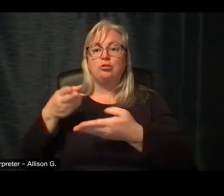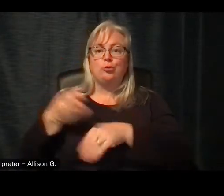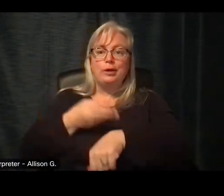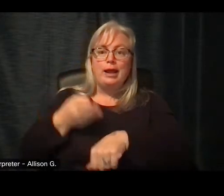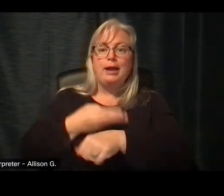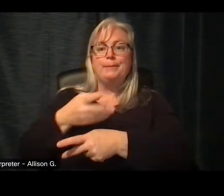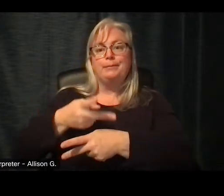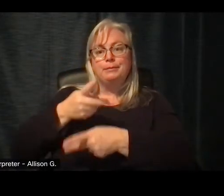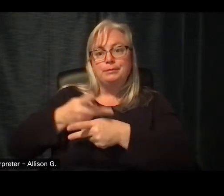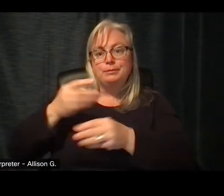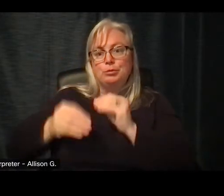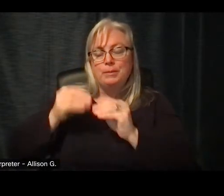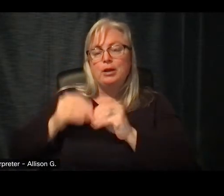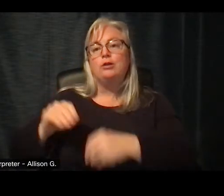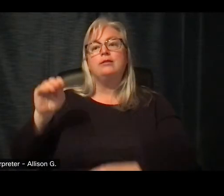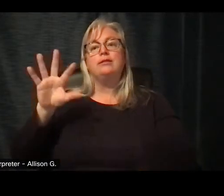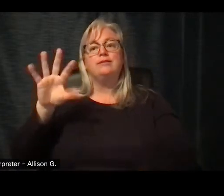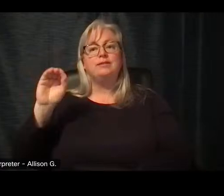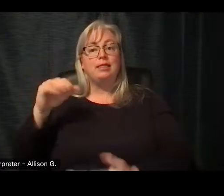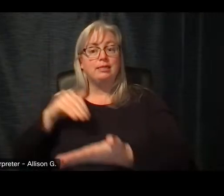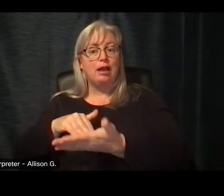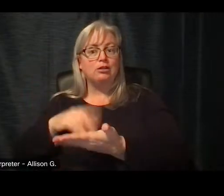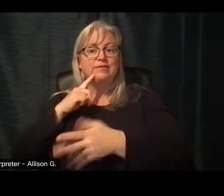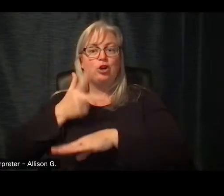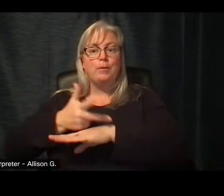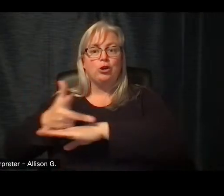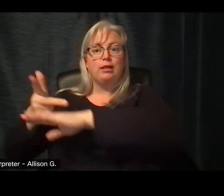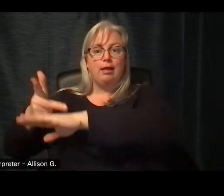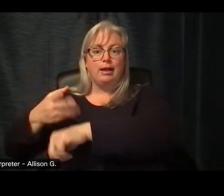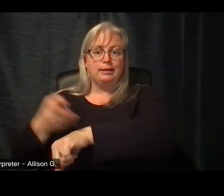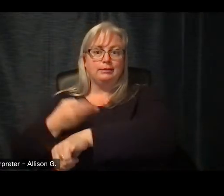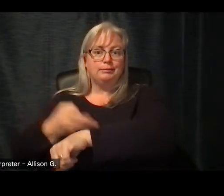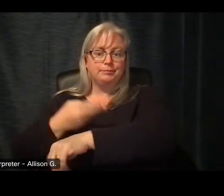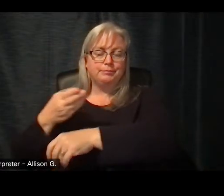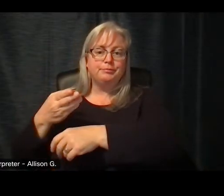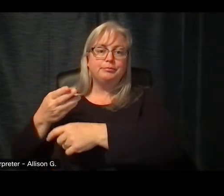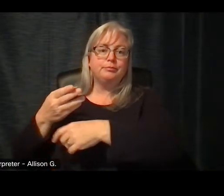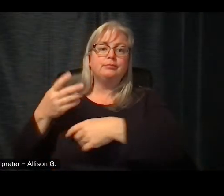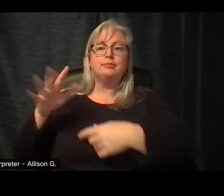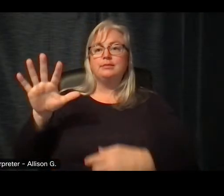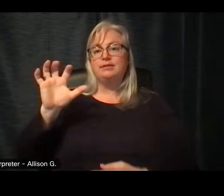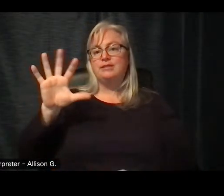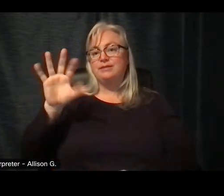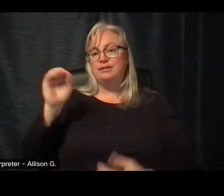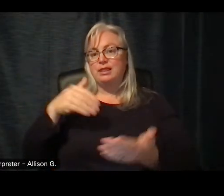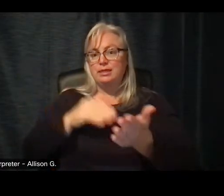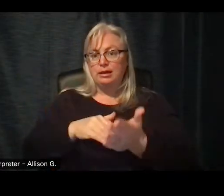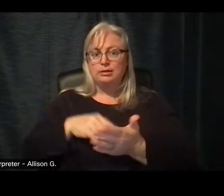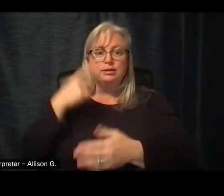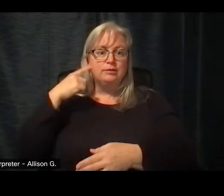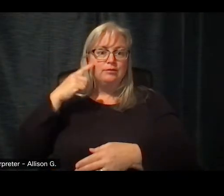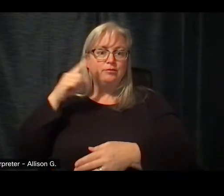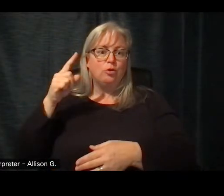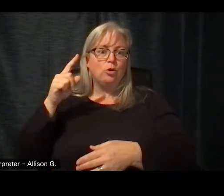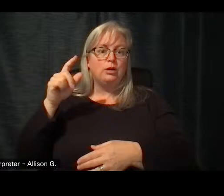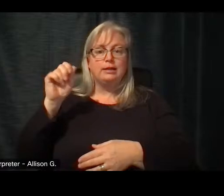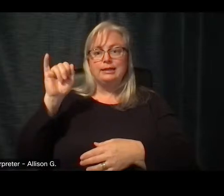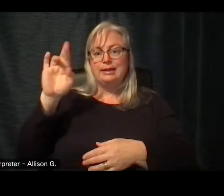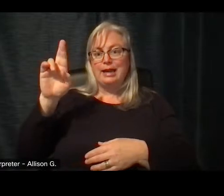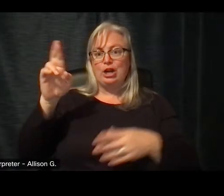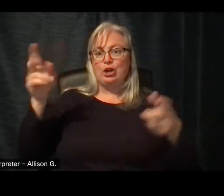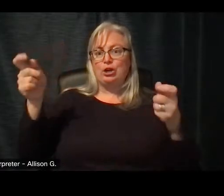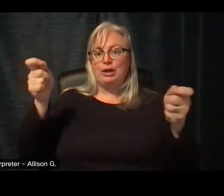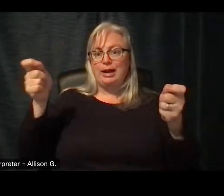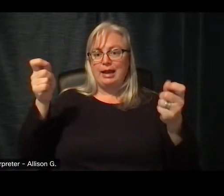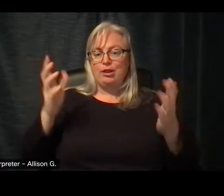repair. About $50,000 of this is for parking lot maintenance. And about $550,000 is for air handlers at 1309